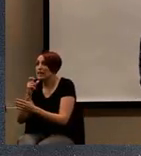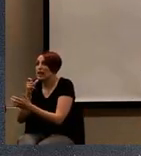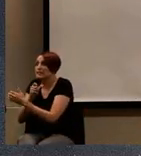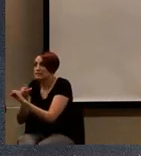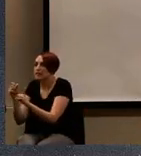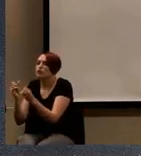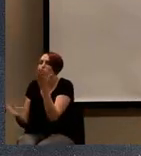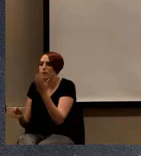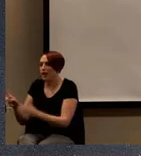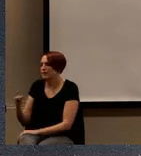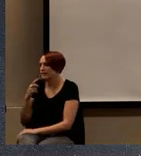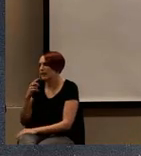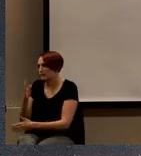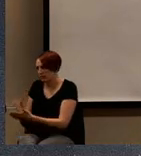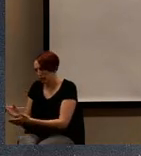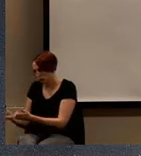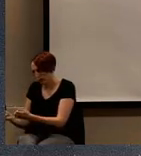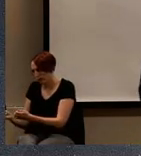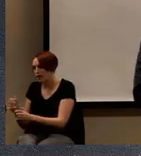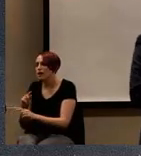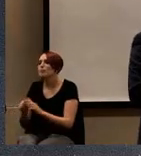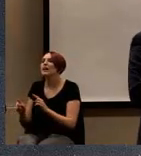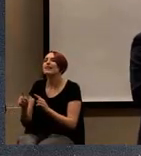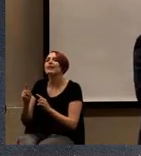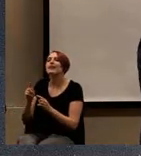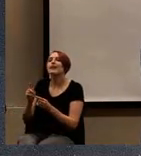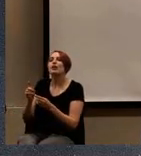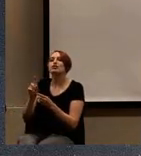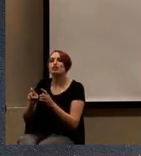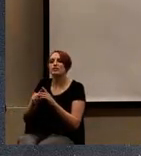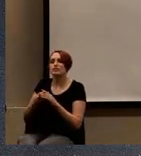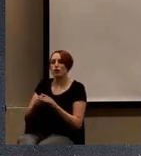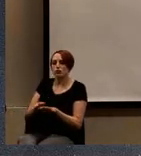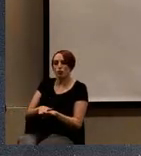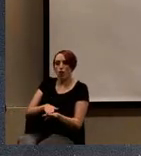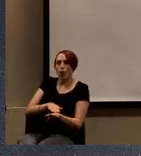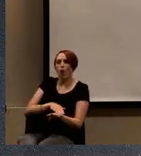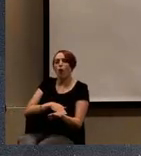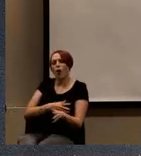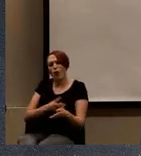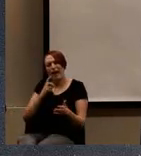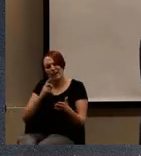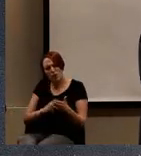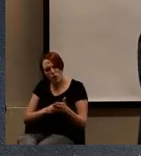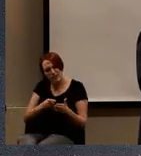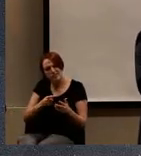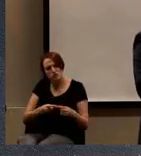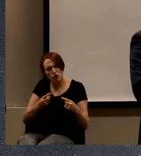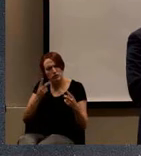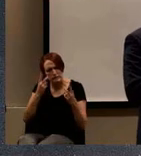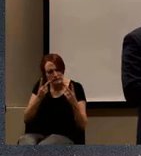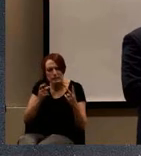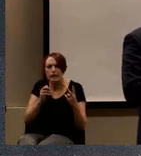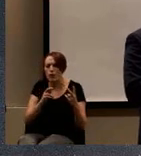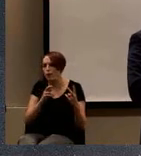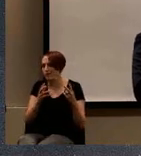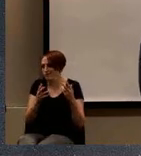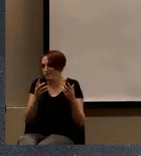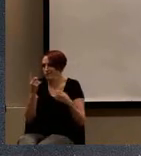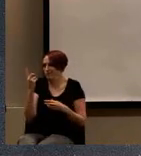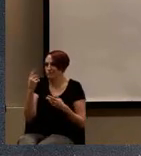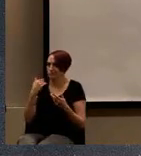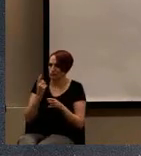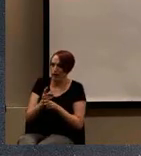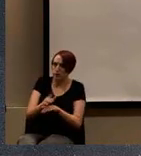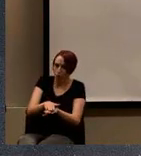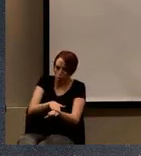begin laying the groundwork for that early. And that's one of the biggest recommendations that we've been making since this study came out, is, again,